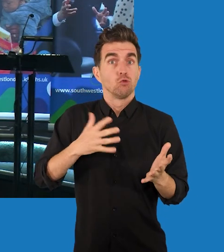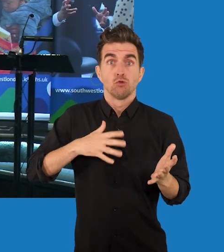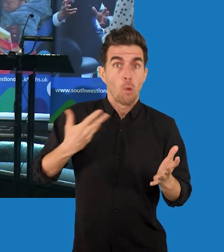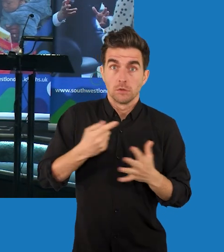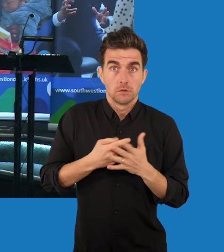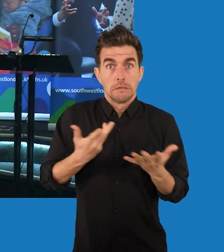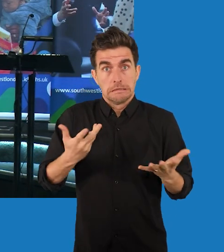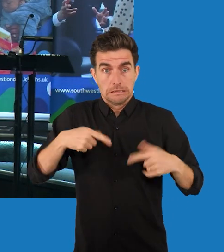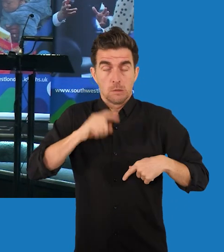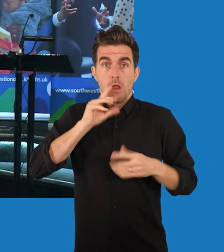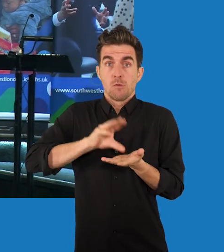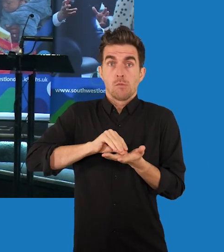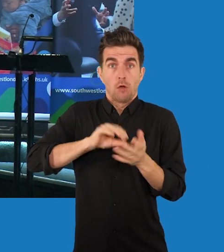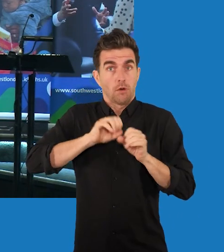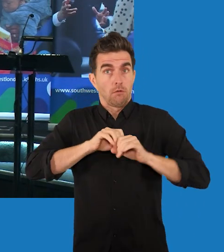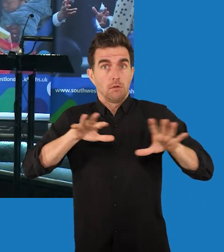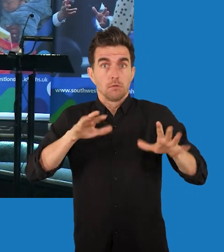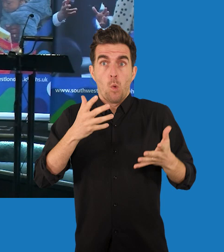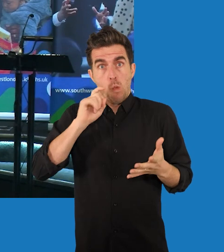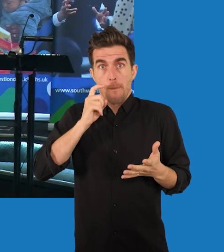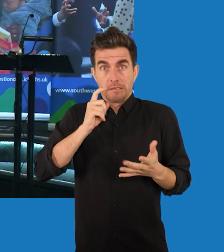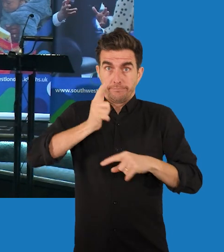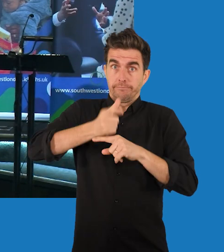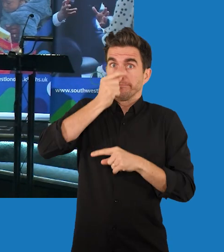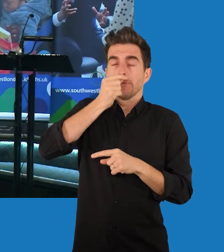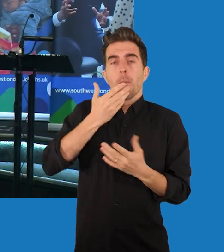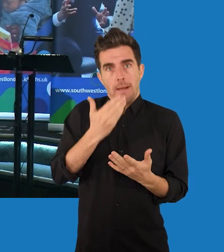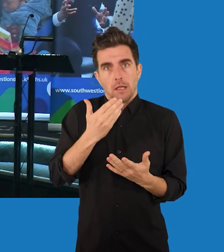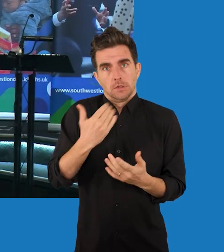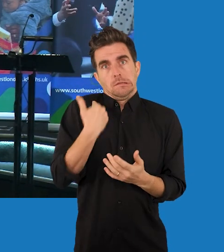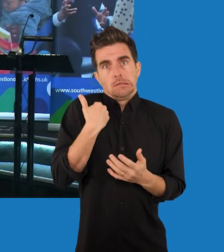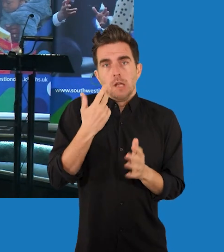is being recorded and you'd otherwise be on film.